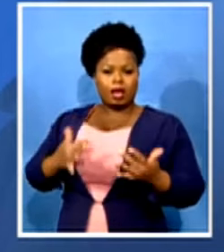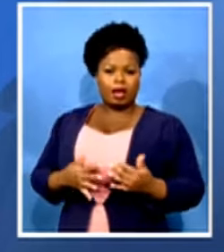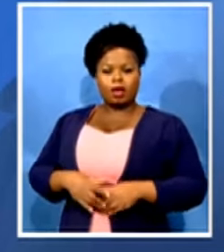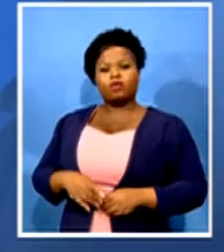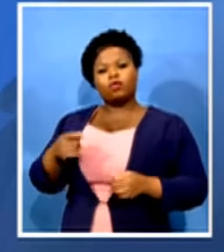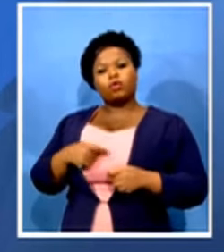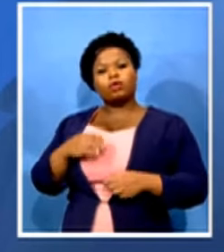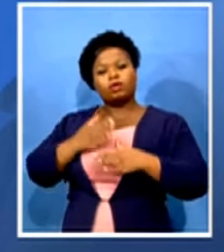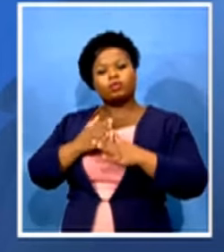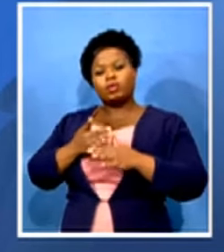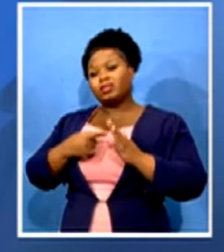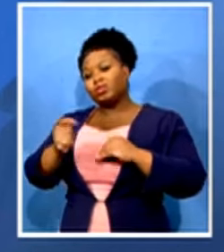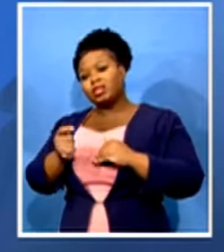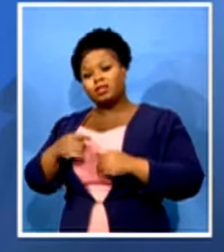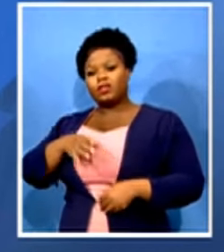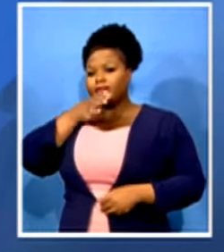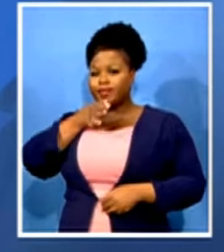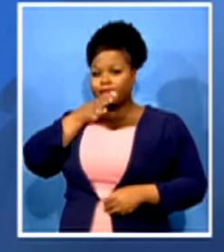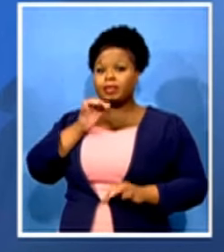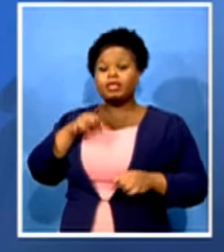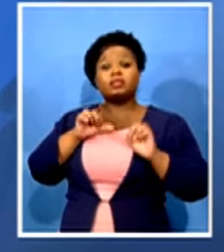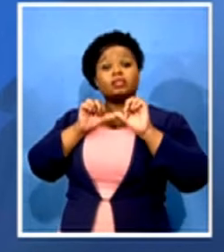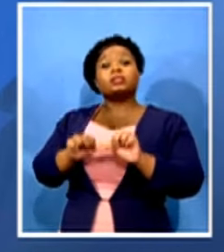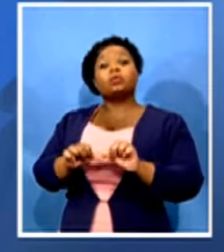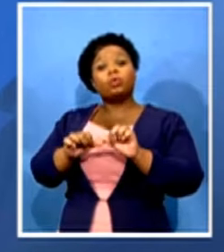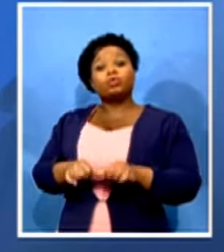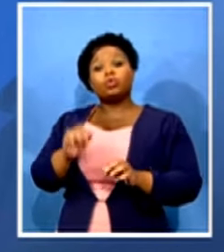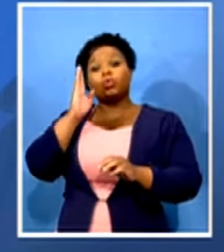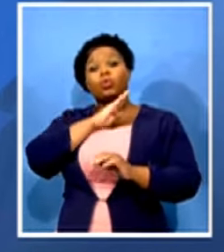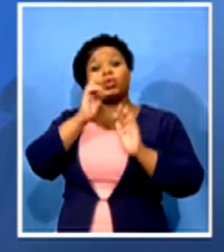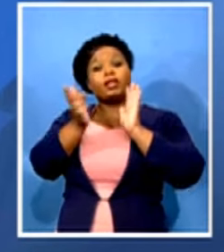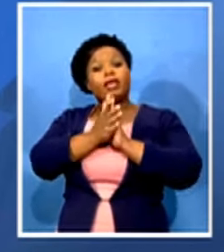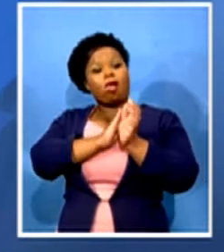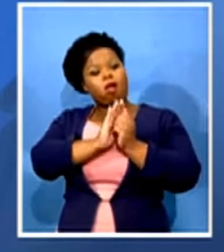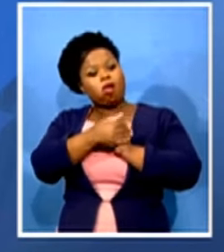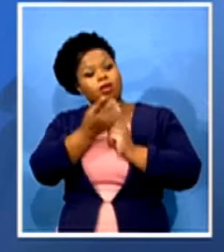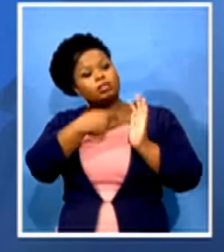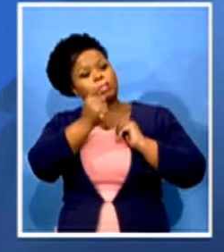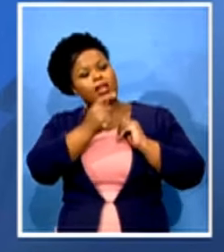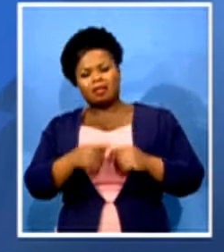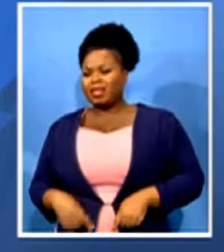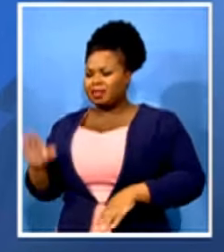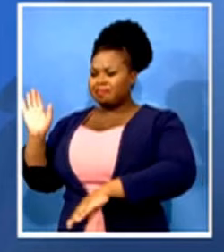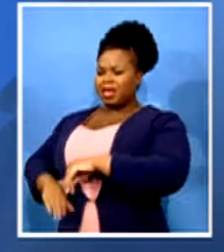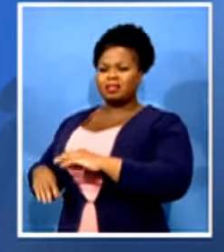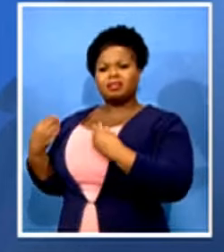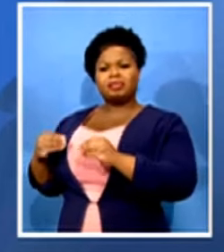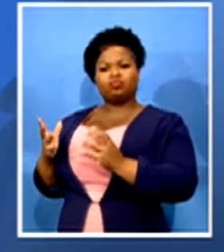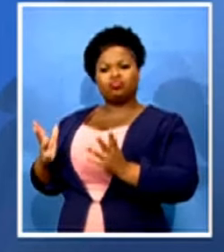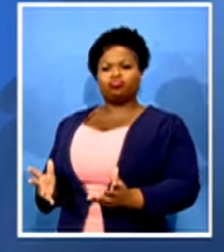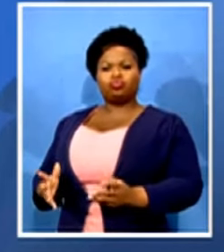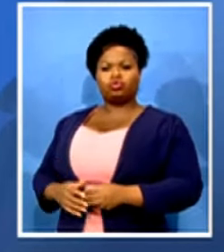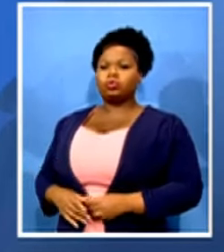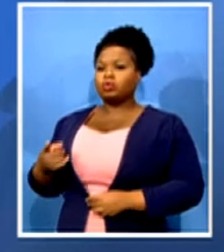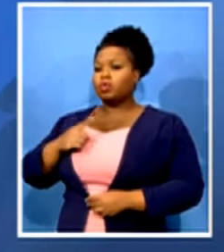trade continues while legal businesses get punished. And these are continued conversations that we need to have with government in ways where we balance lives and